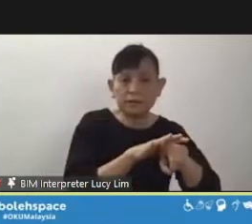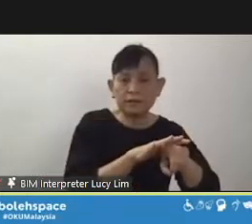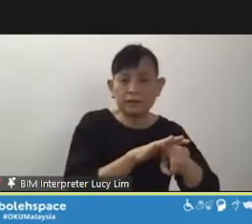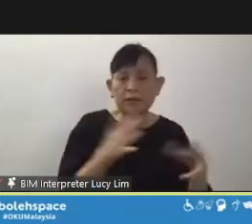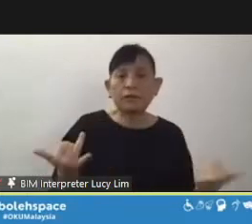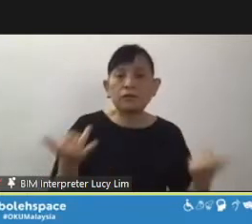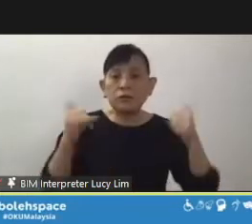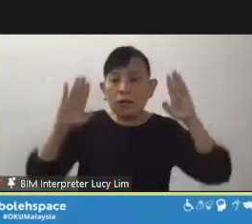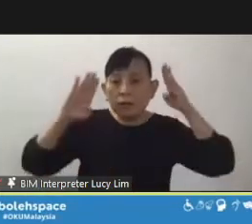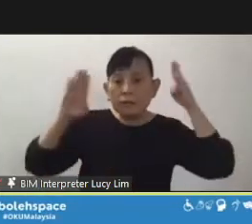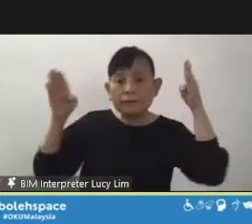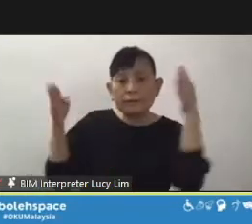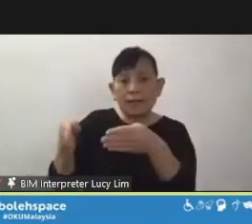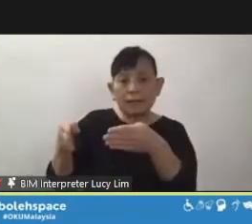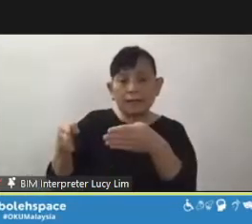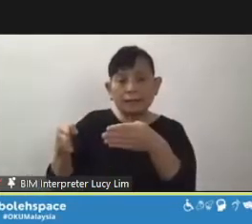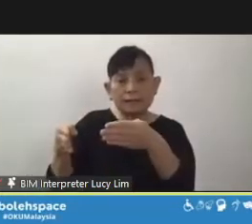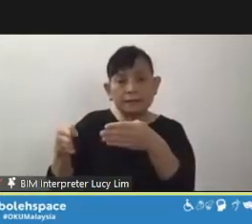targeted approach.